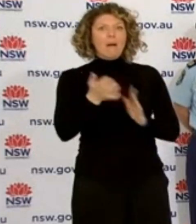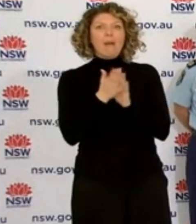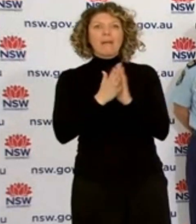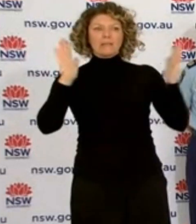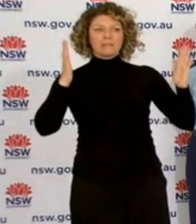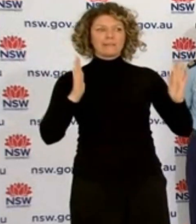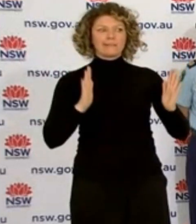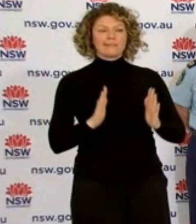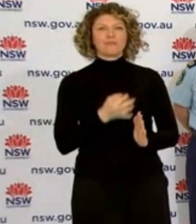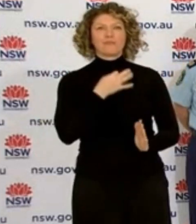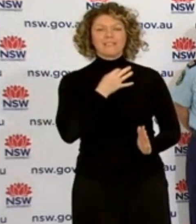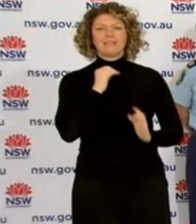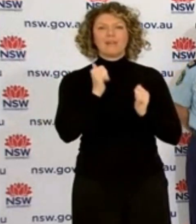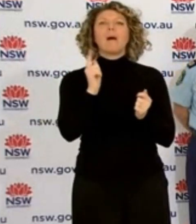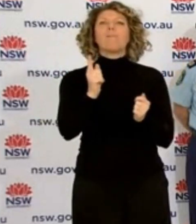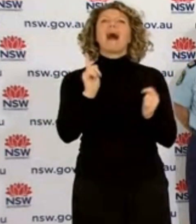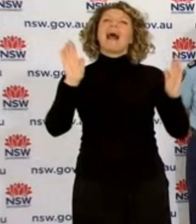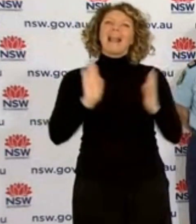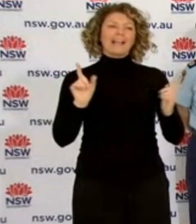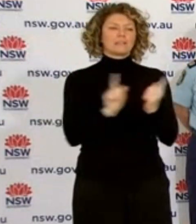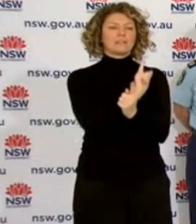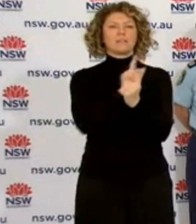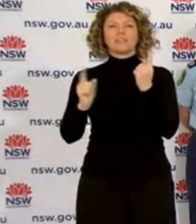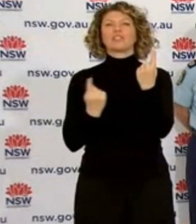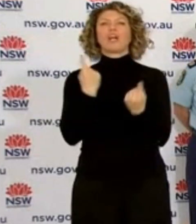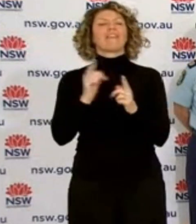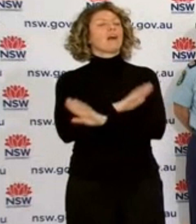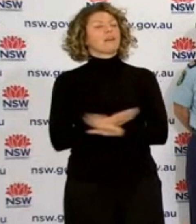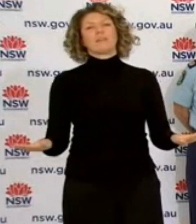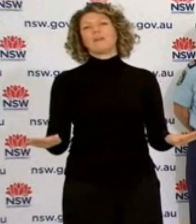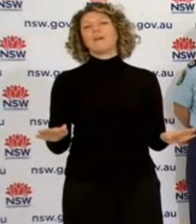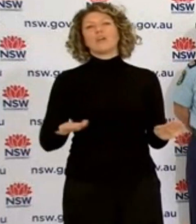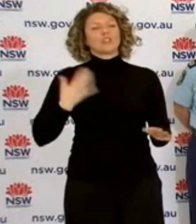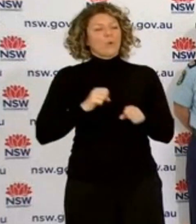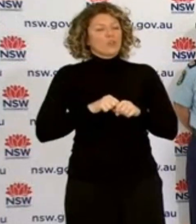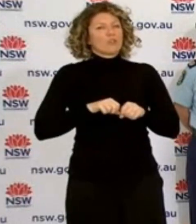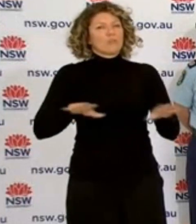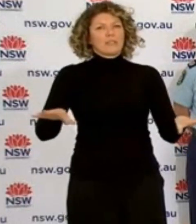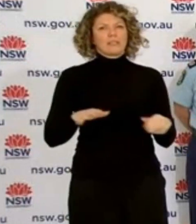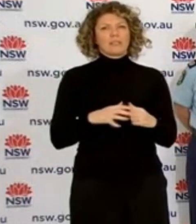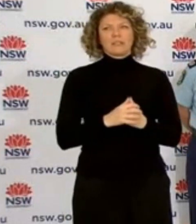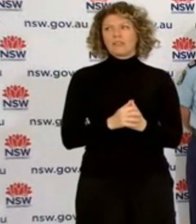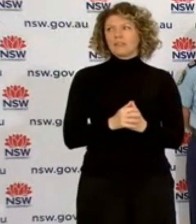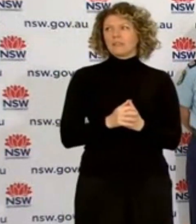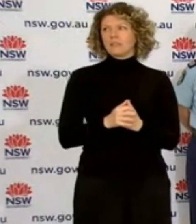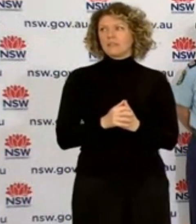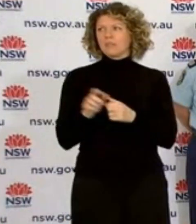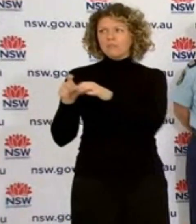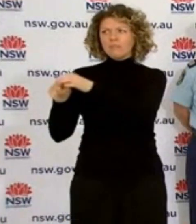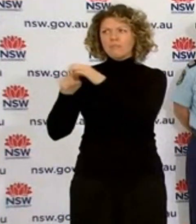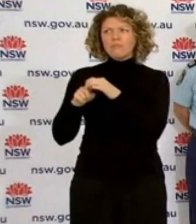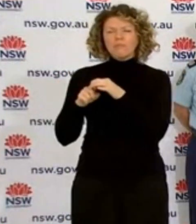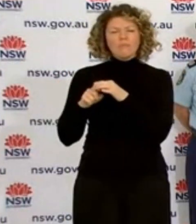we also have to decrease our interactions with others if we are going to prevent the spread of this disease. So there's no particular reason. So this